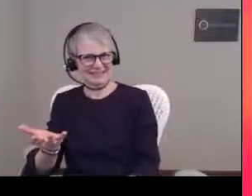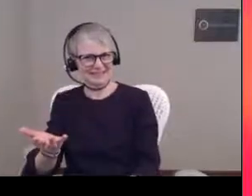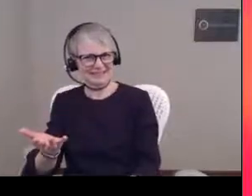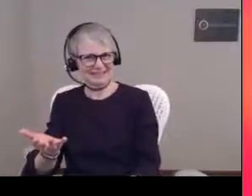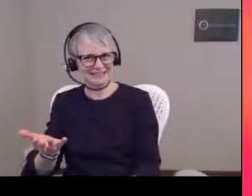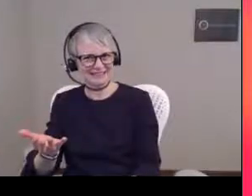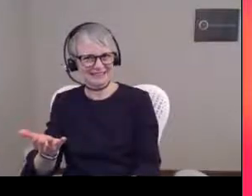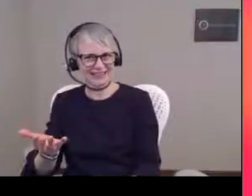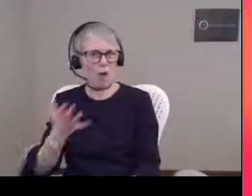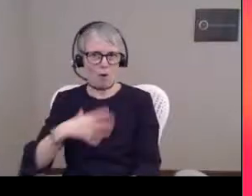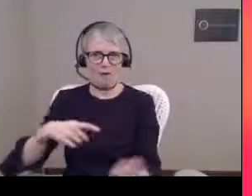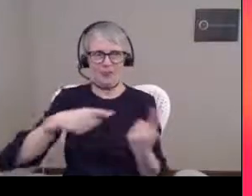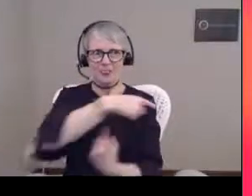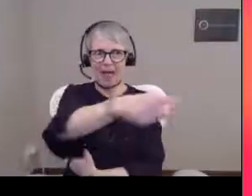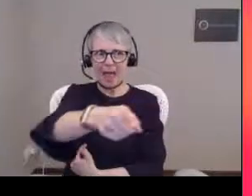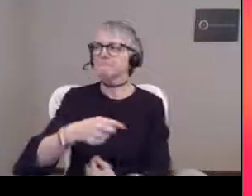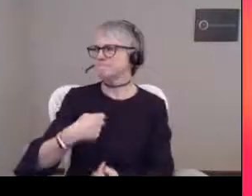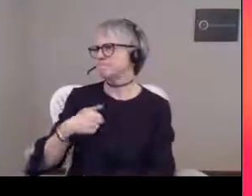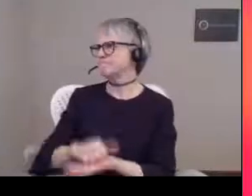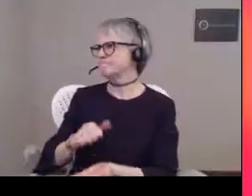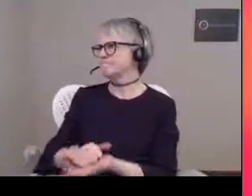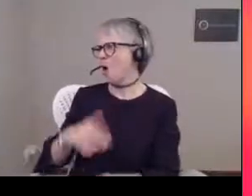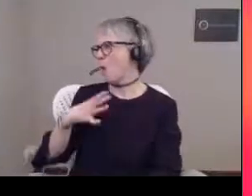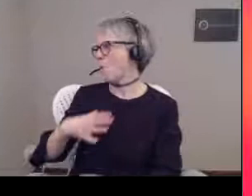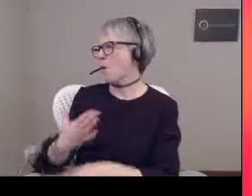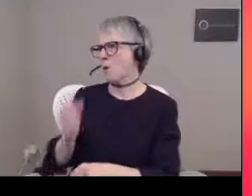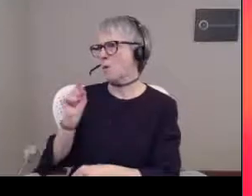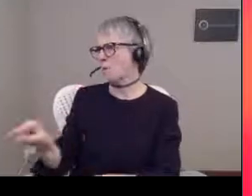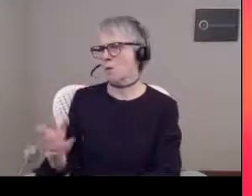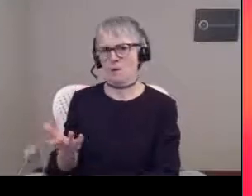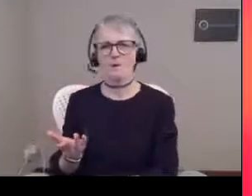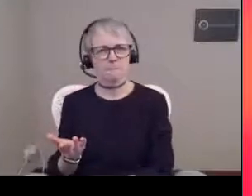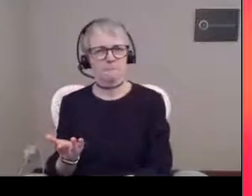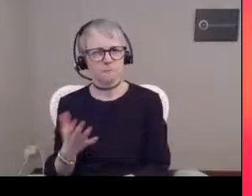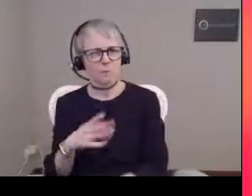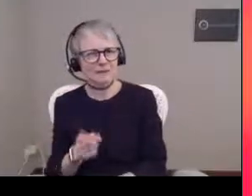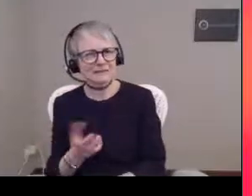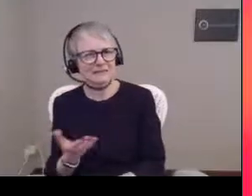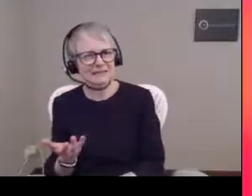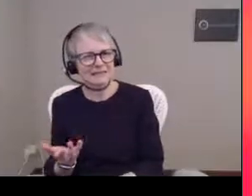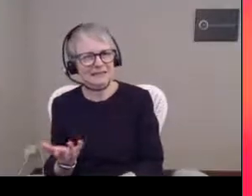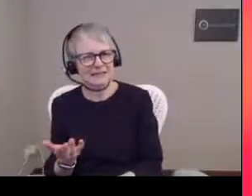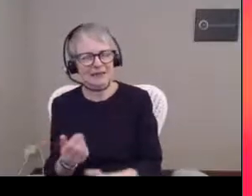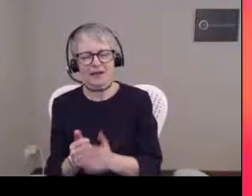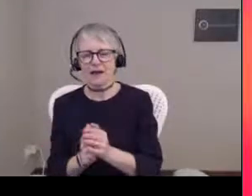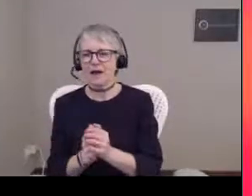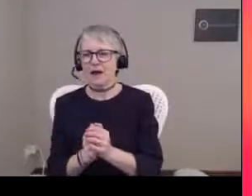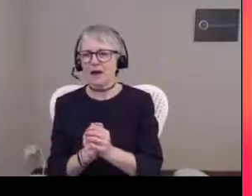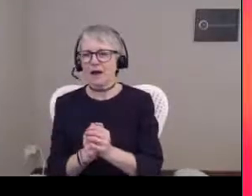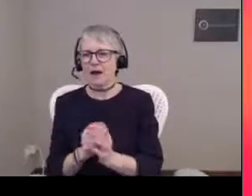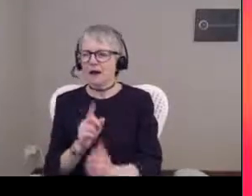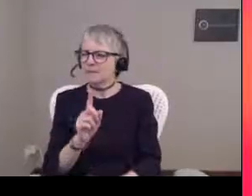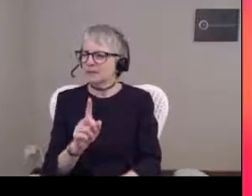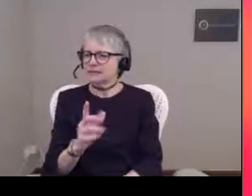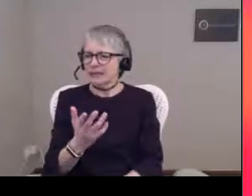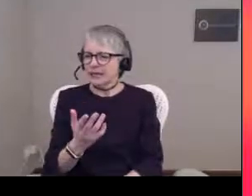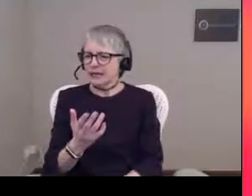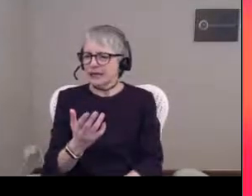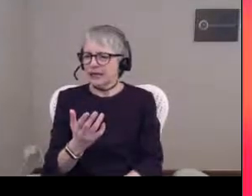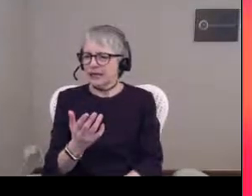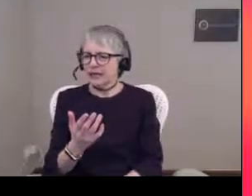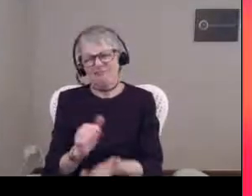company for me. But yeah, it's very integral that you don't just, I think, send the same thing out